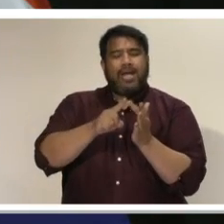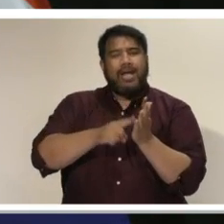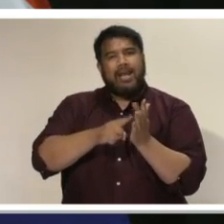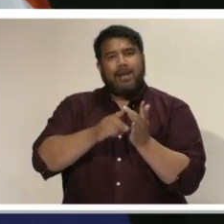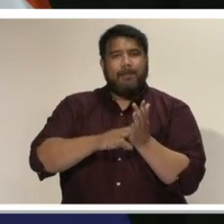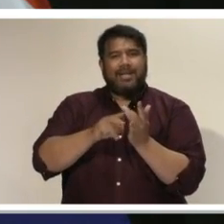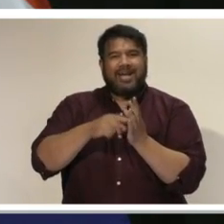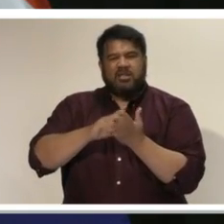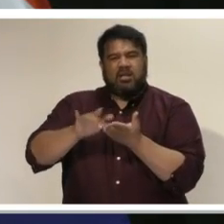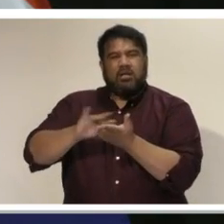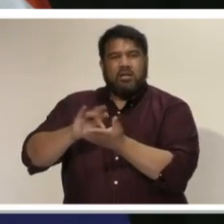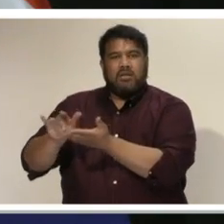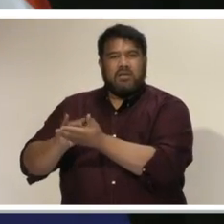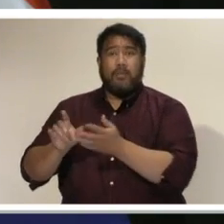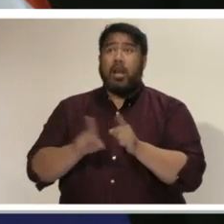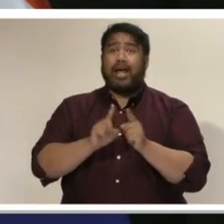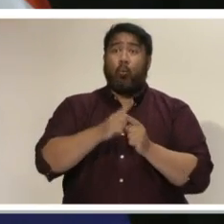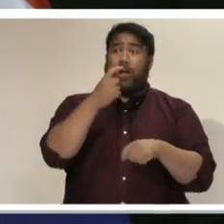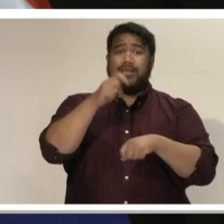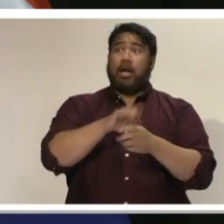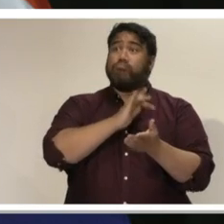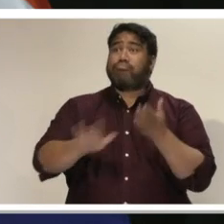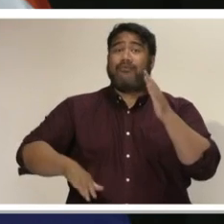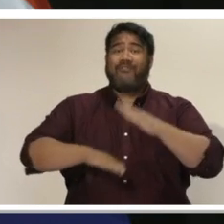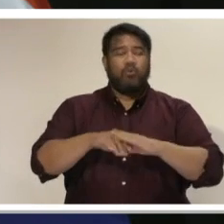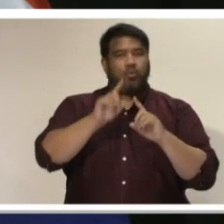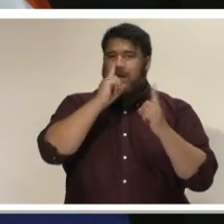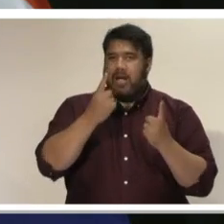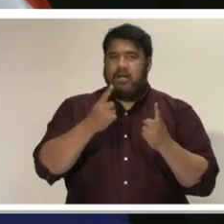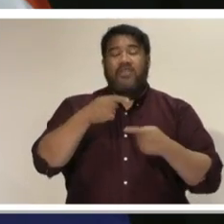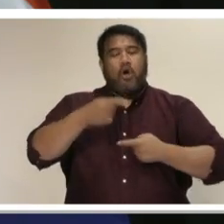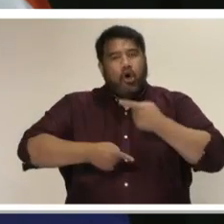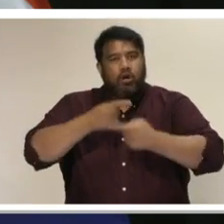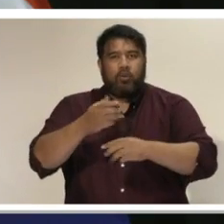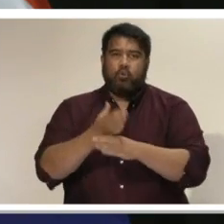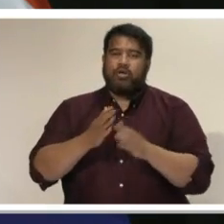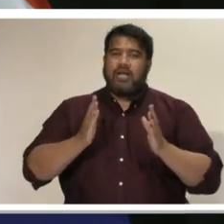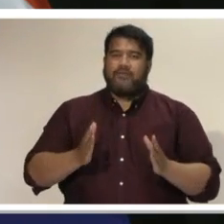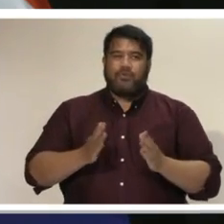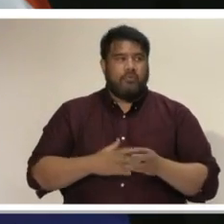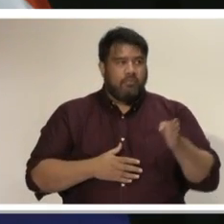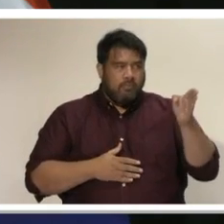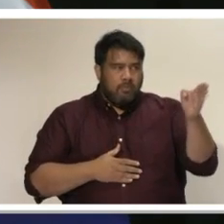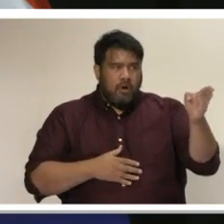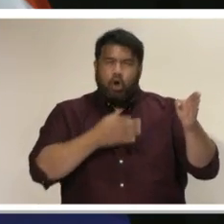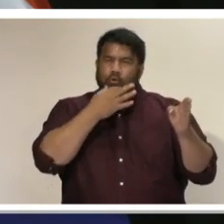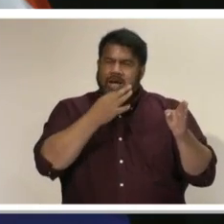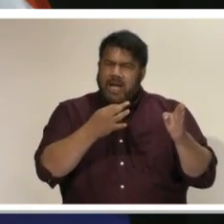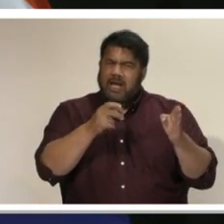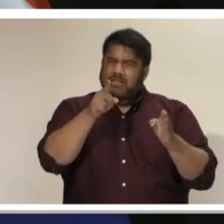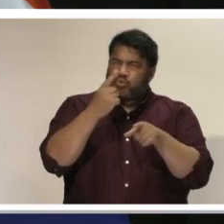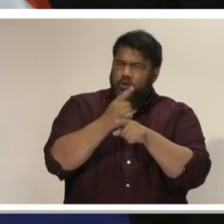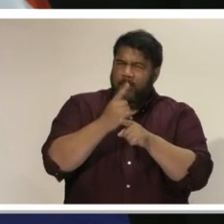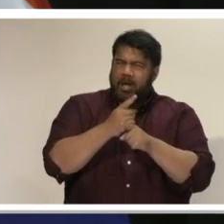under elimination. It's we have eliminated. It's an ongoing effort. What's the scientific definition you're using to define